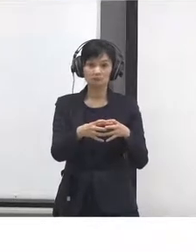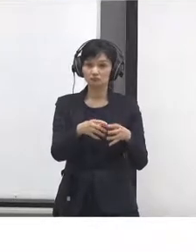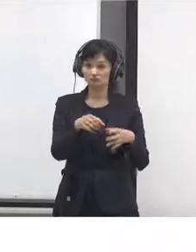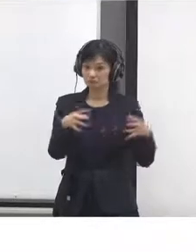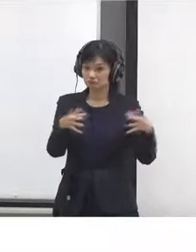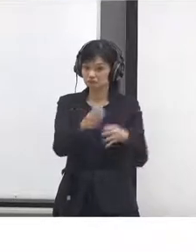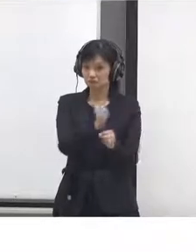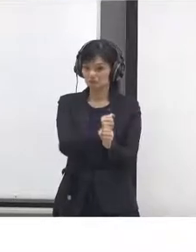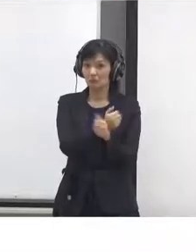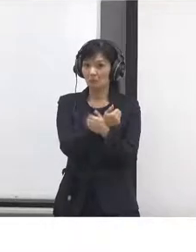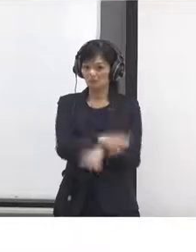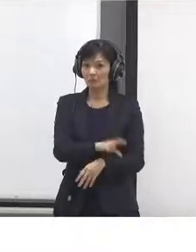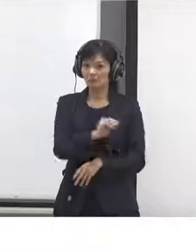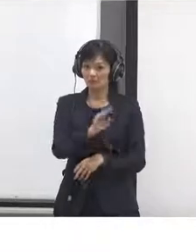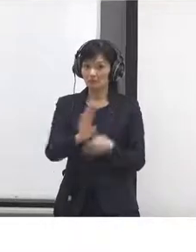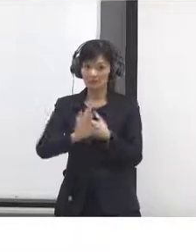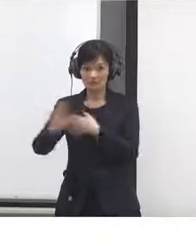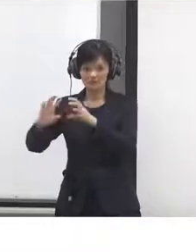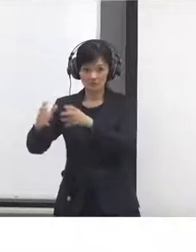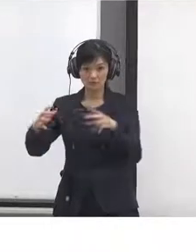hackers?